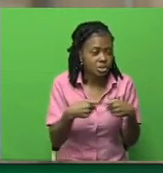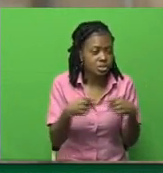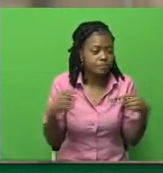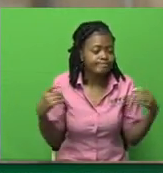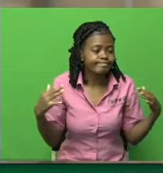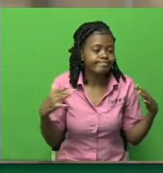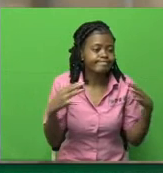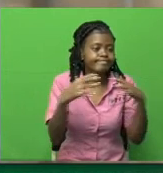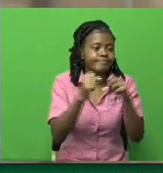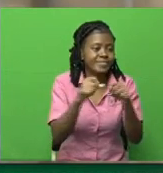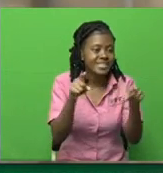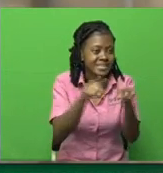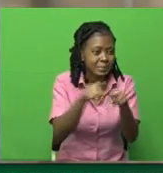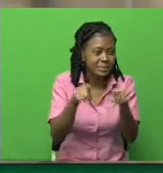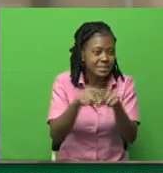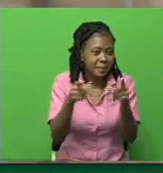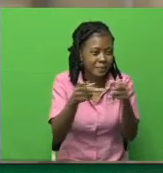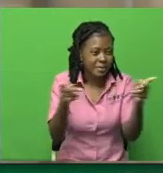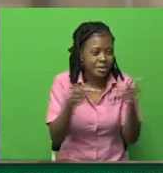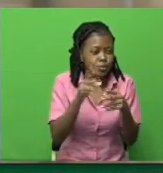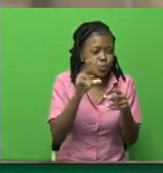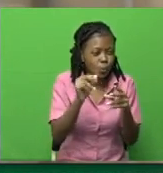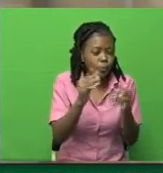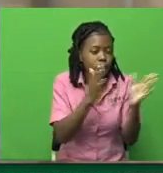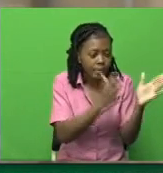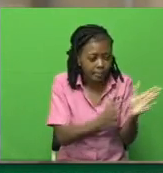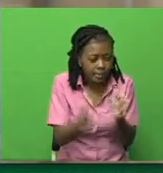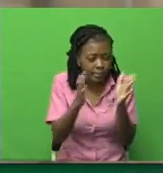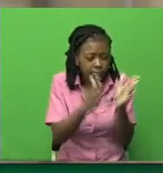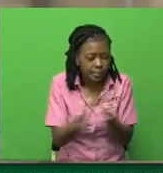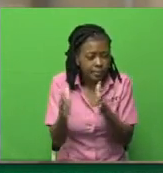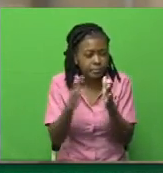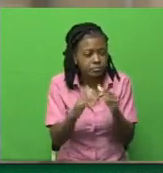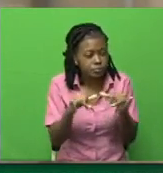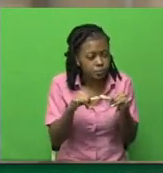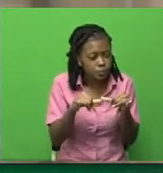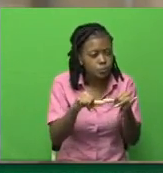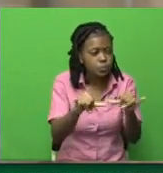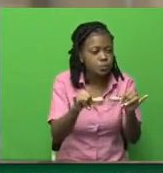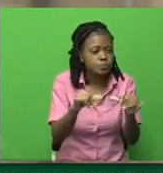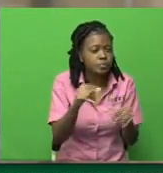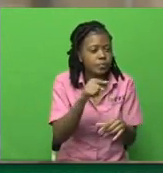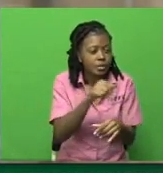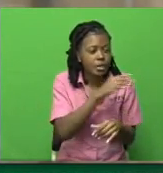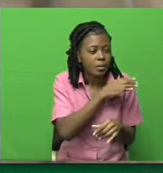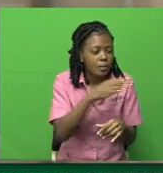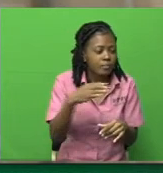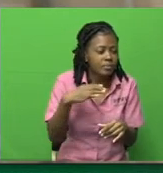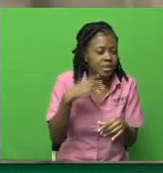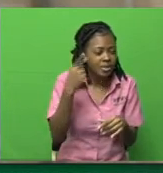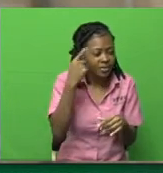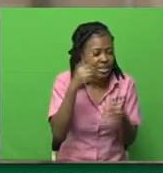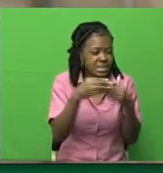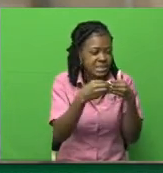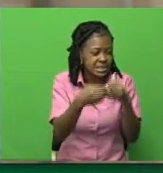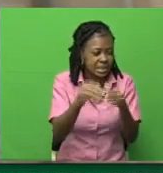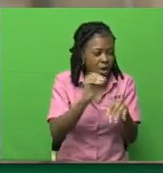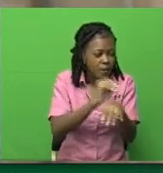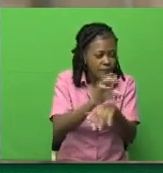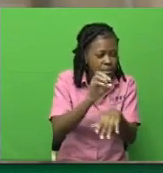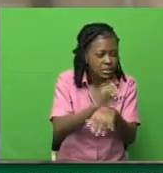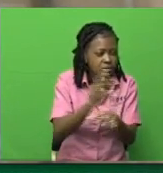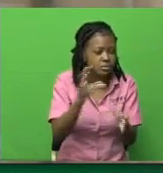discussion on this topic continue to take place at the steering committee meetings the seventh recommendation